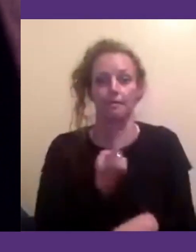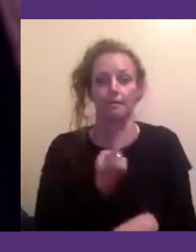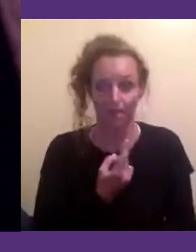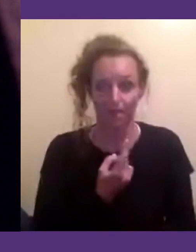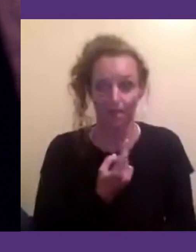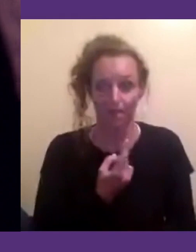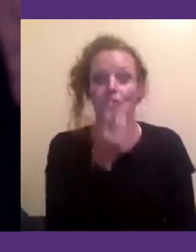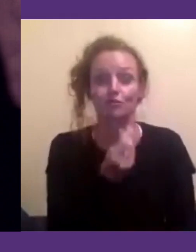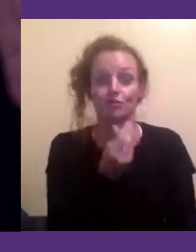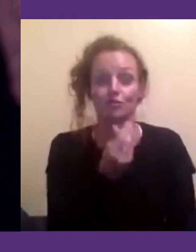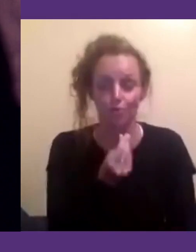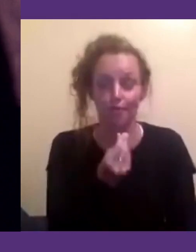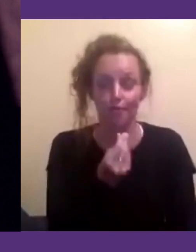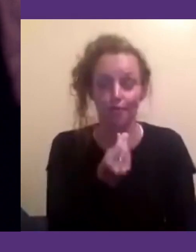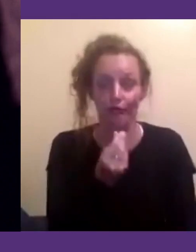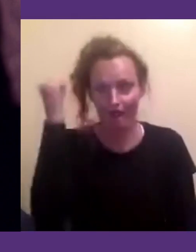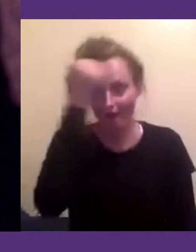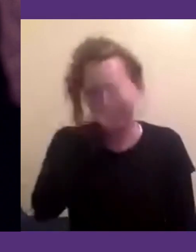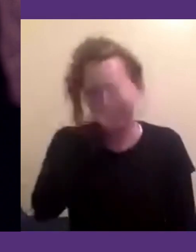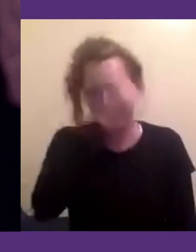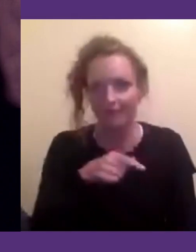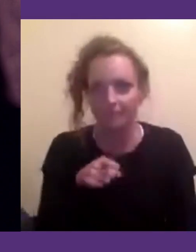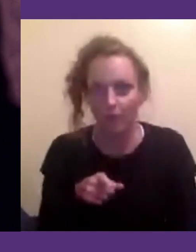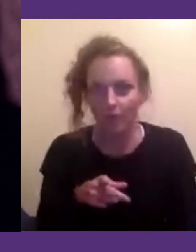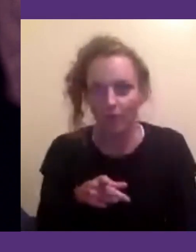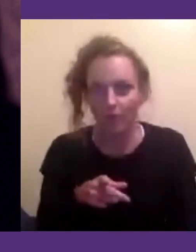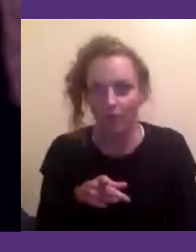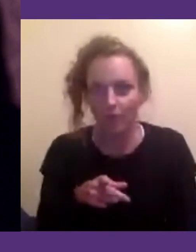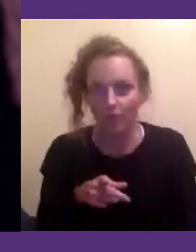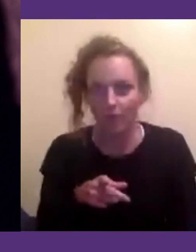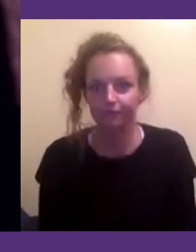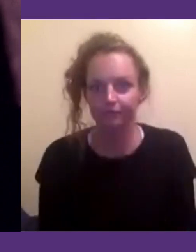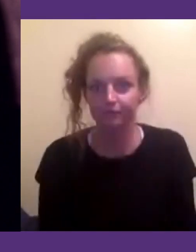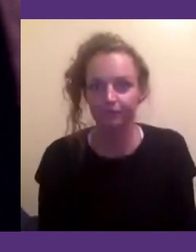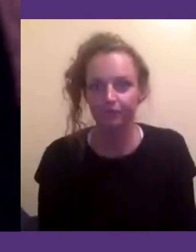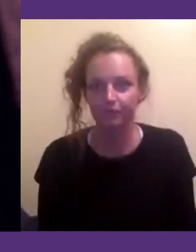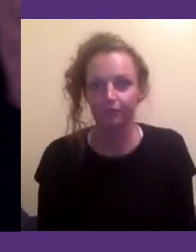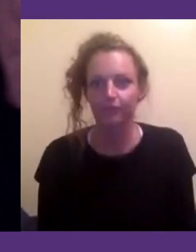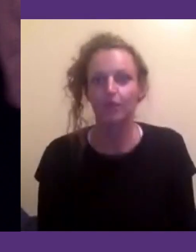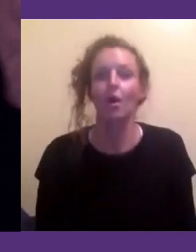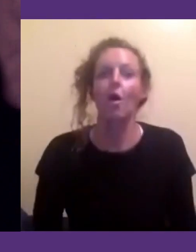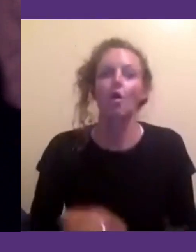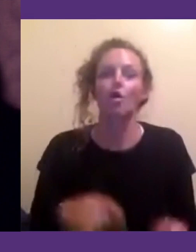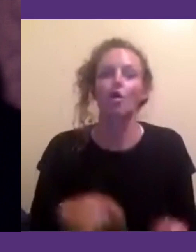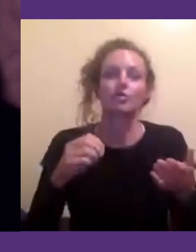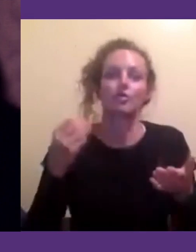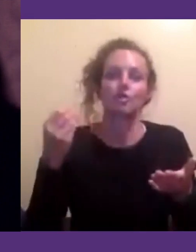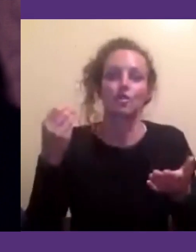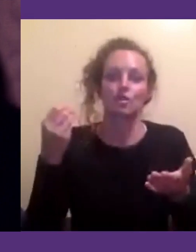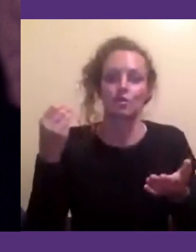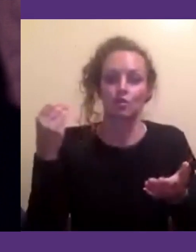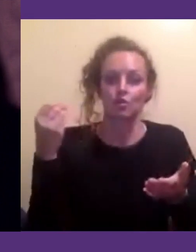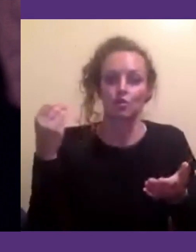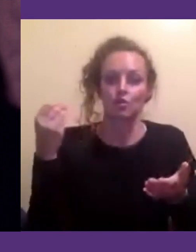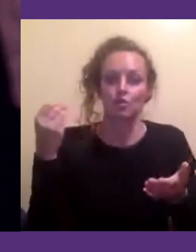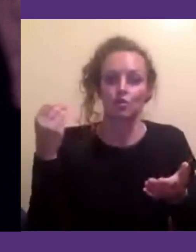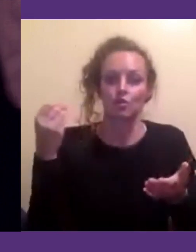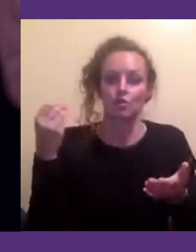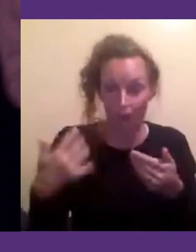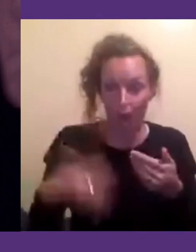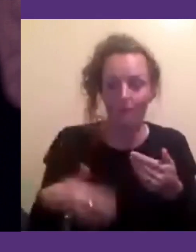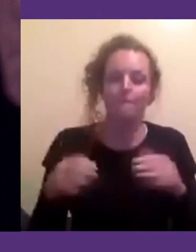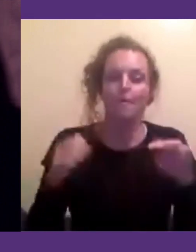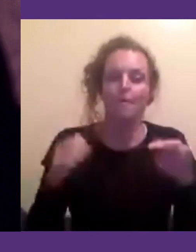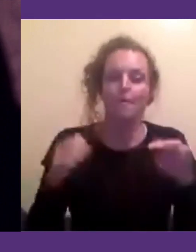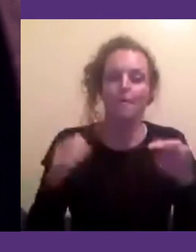money. So I'm a guest panellist on Loose Women, and I present some other segments on BBC